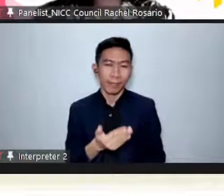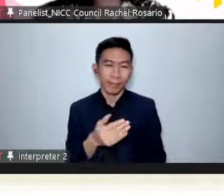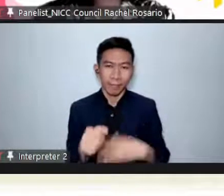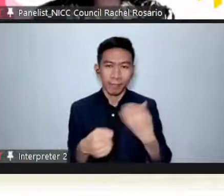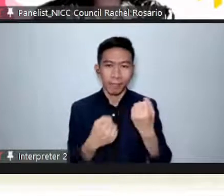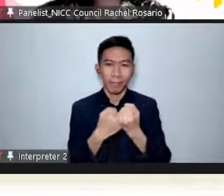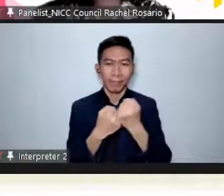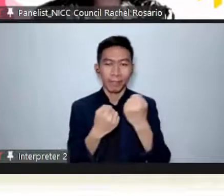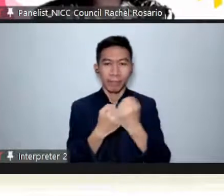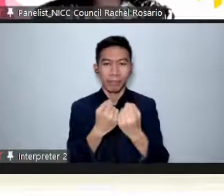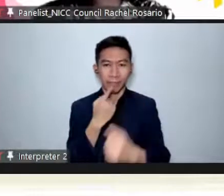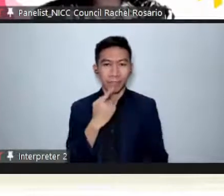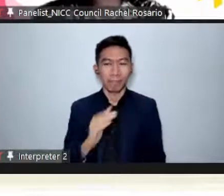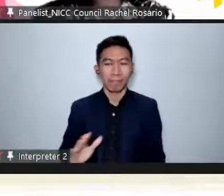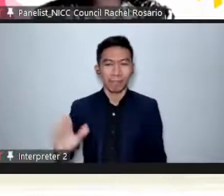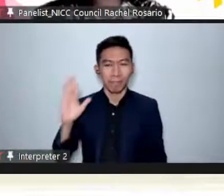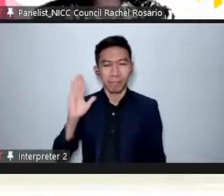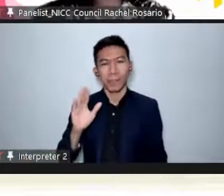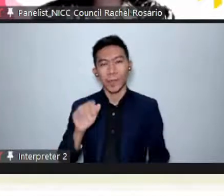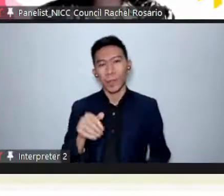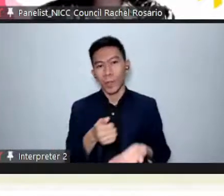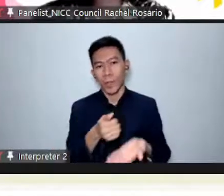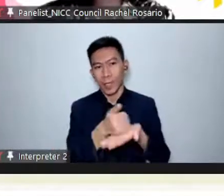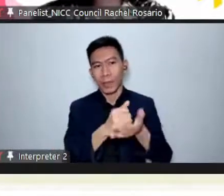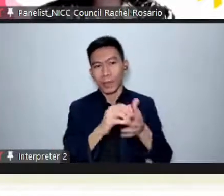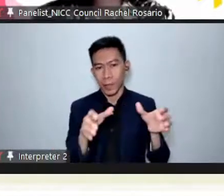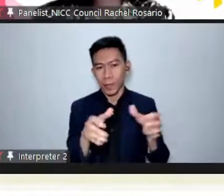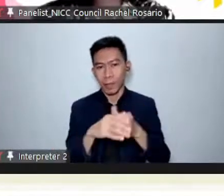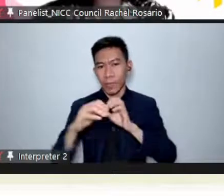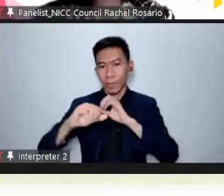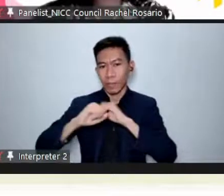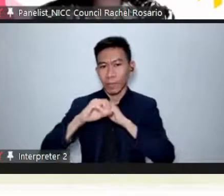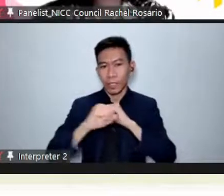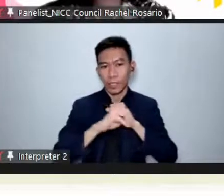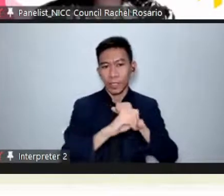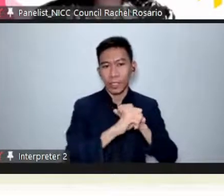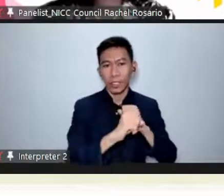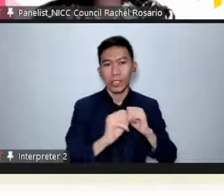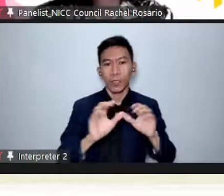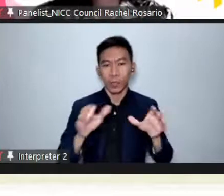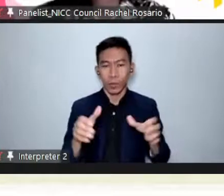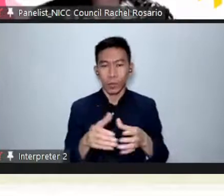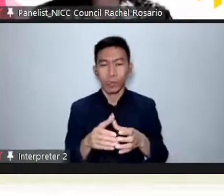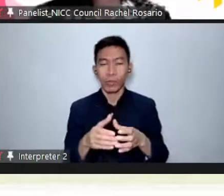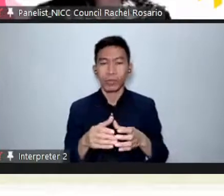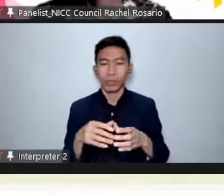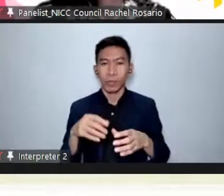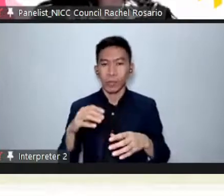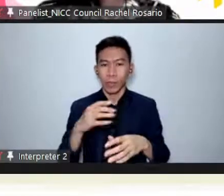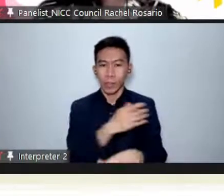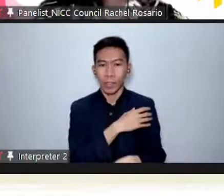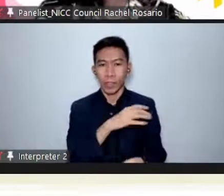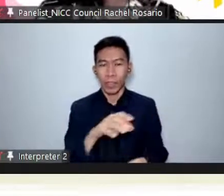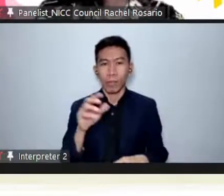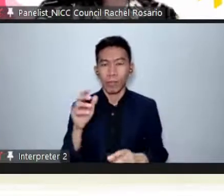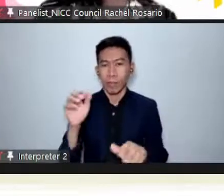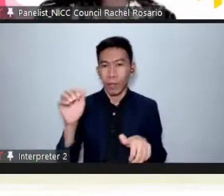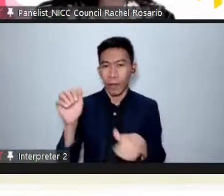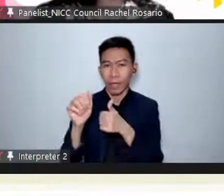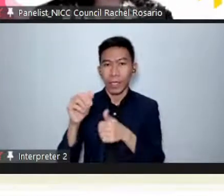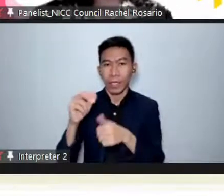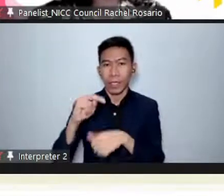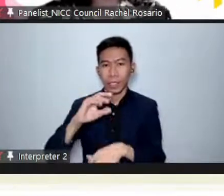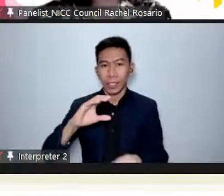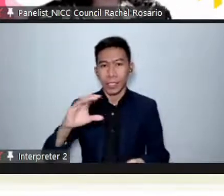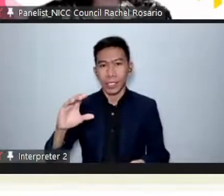the group, the advocacy group, in strengthening the implementation of the National Cancer Control